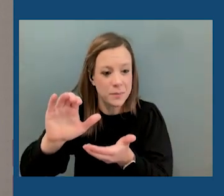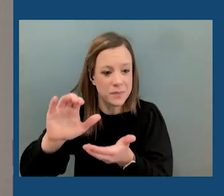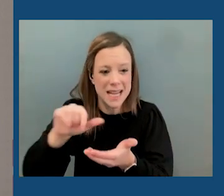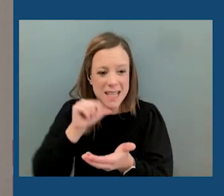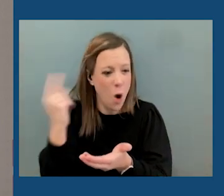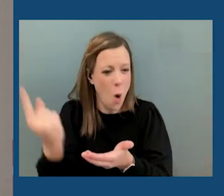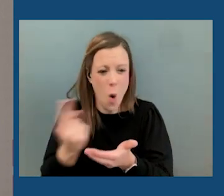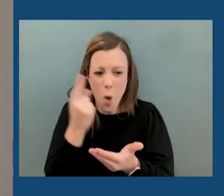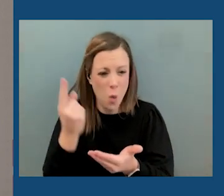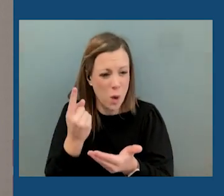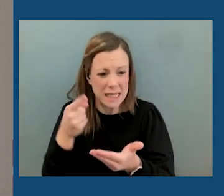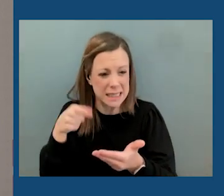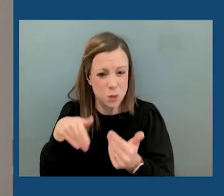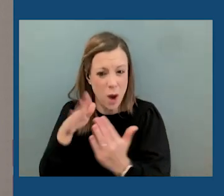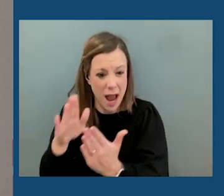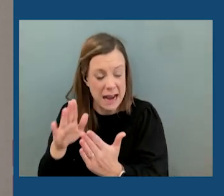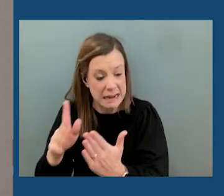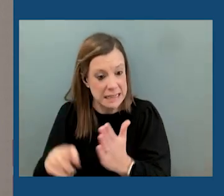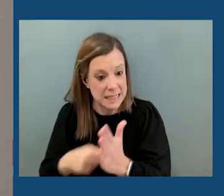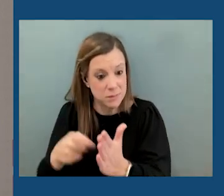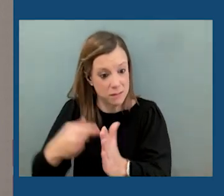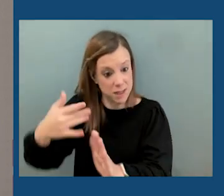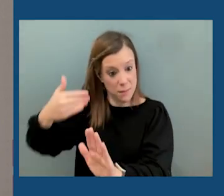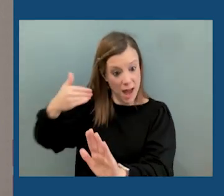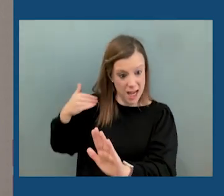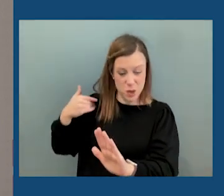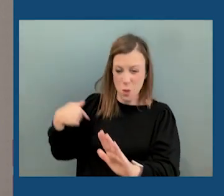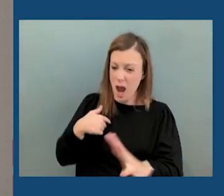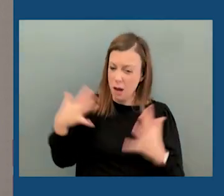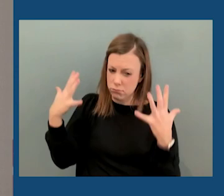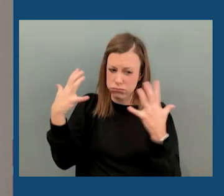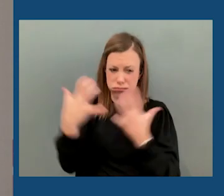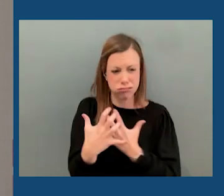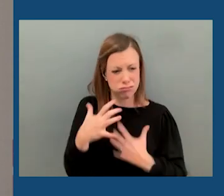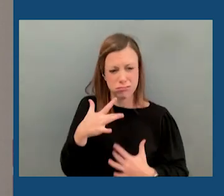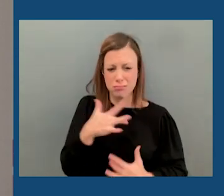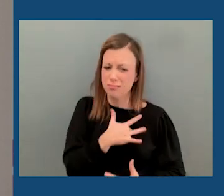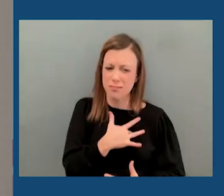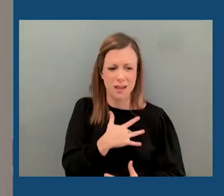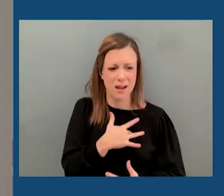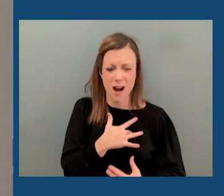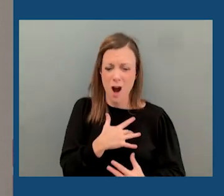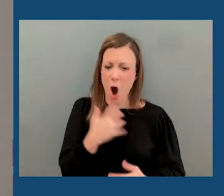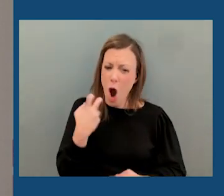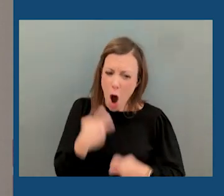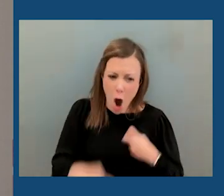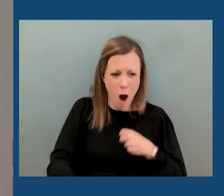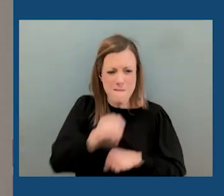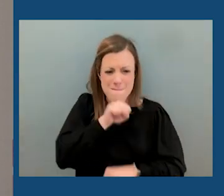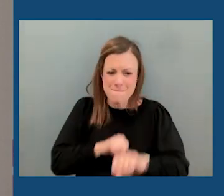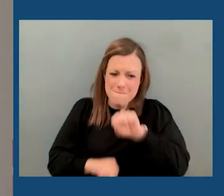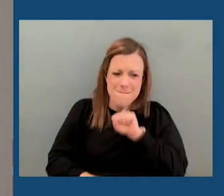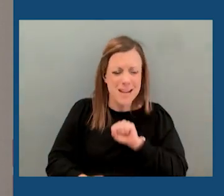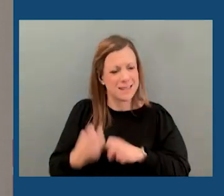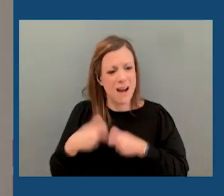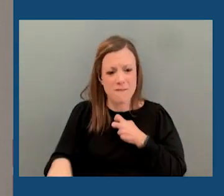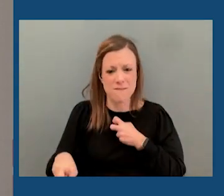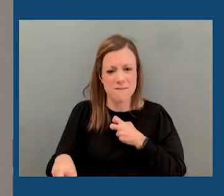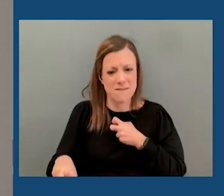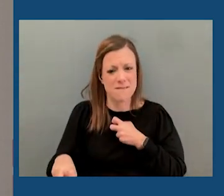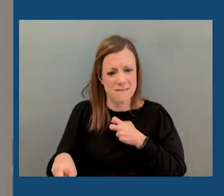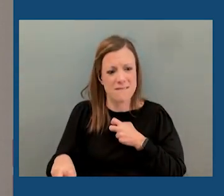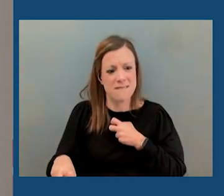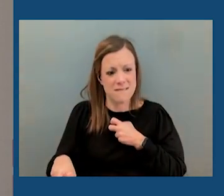some very, very dark days. Some days there were very, very few of us. Sometimes it looked very bleak.